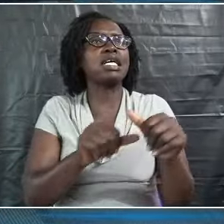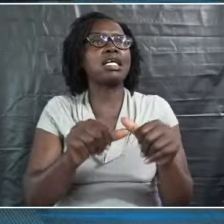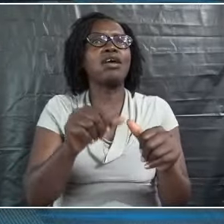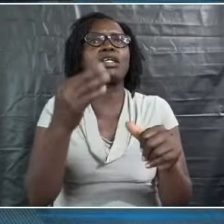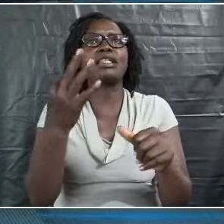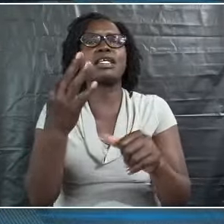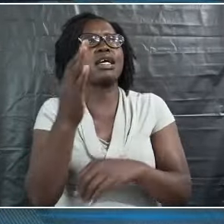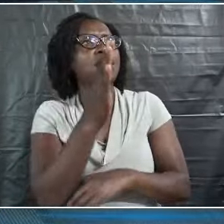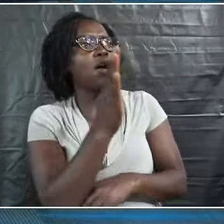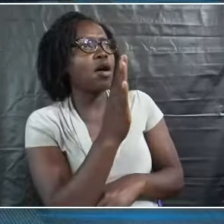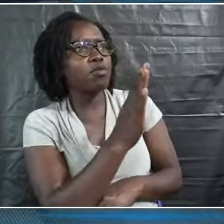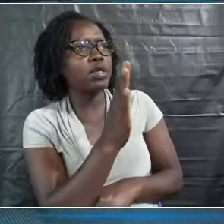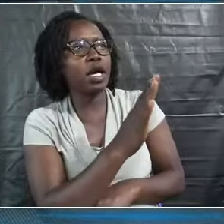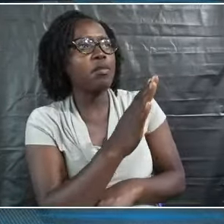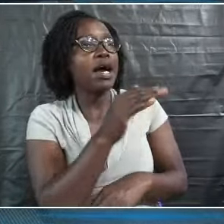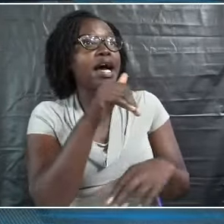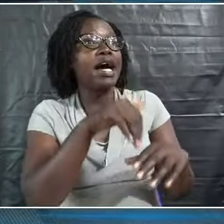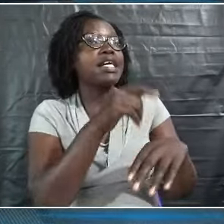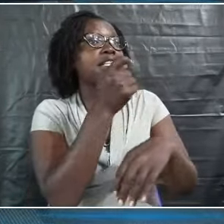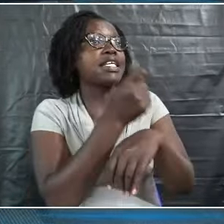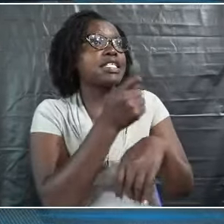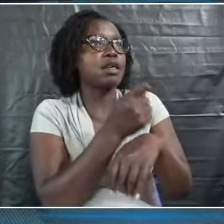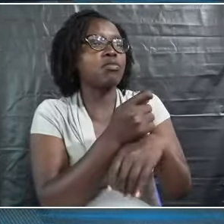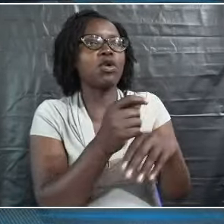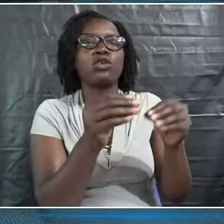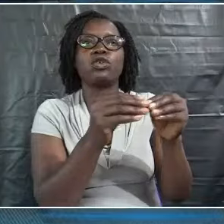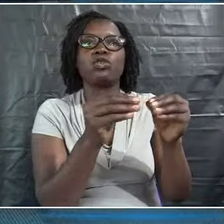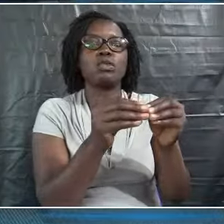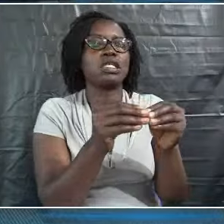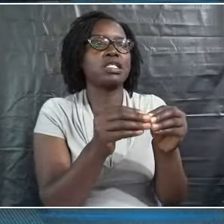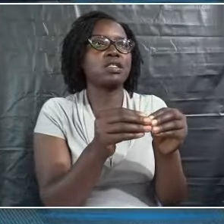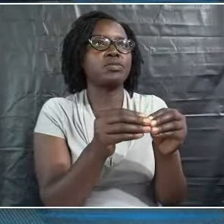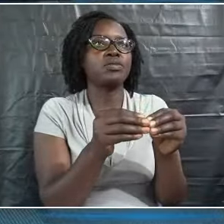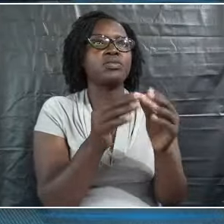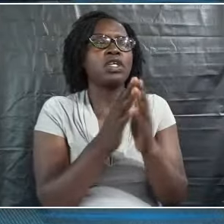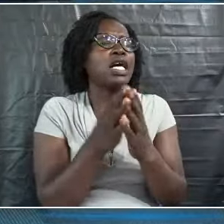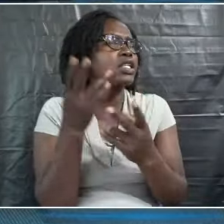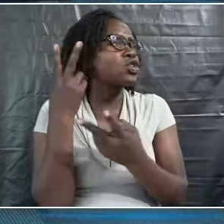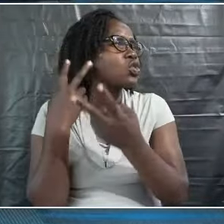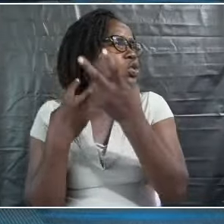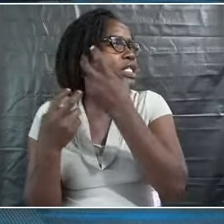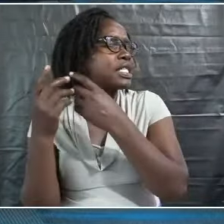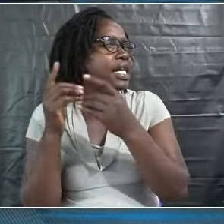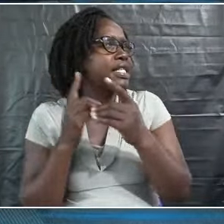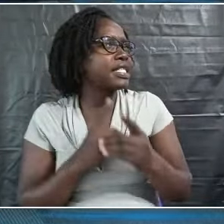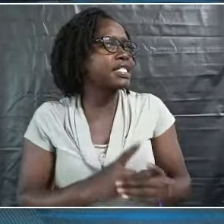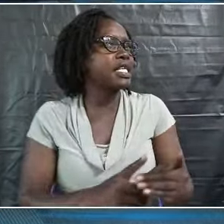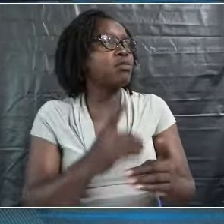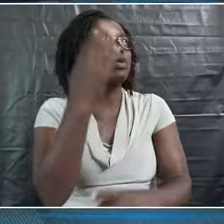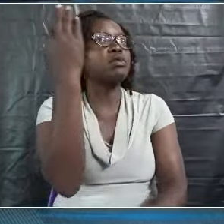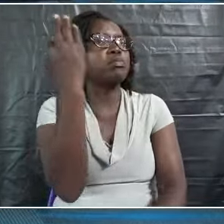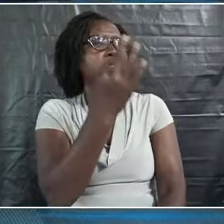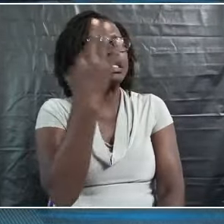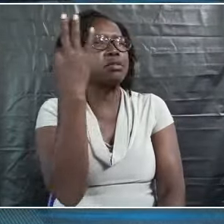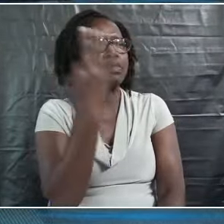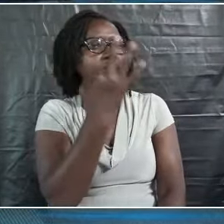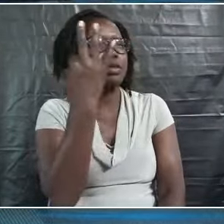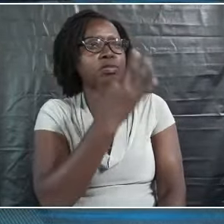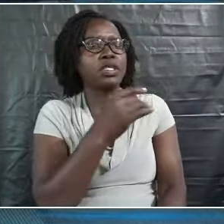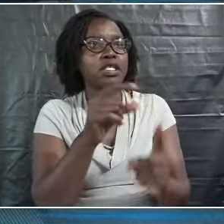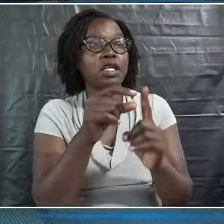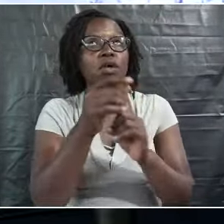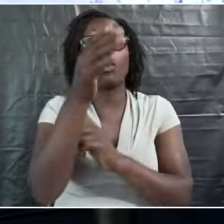p.m. at the temple to meet, to listen as the disciples preach the word of God. At